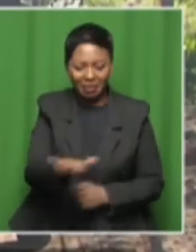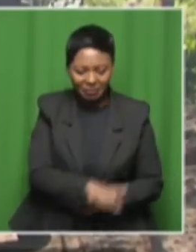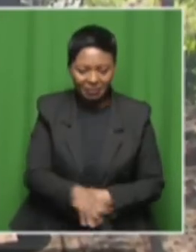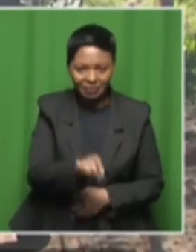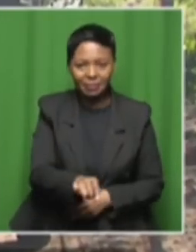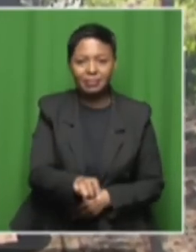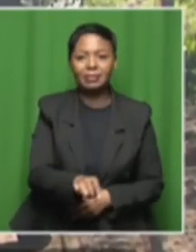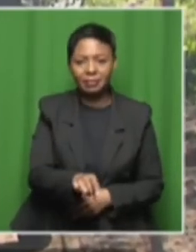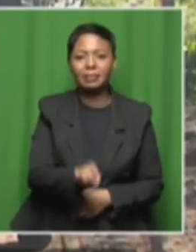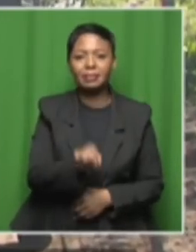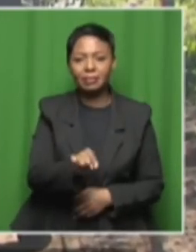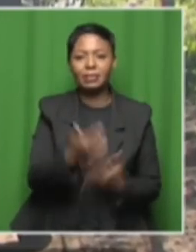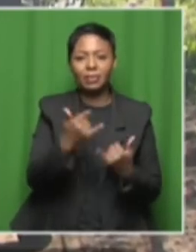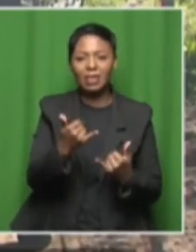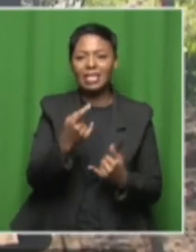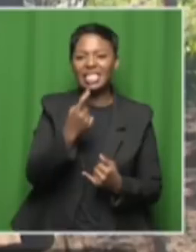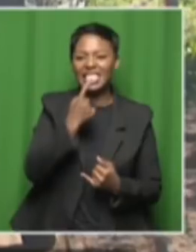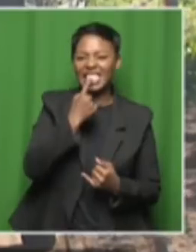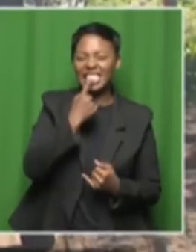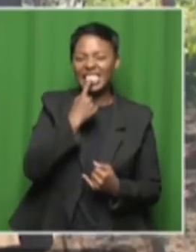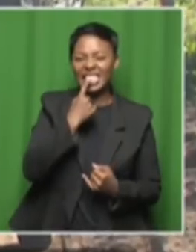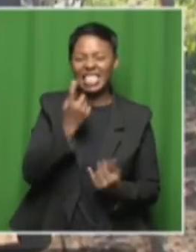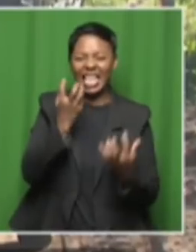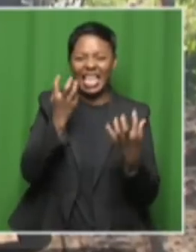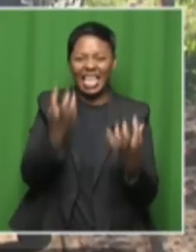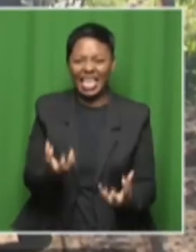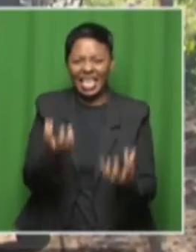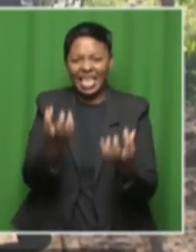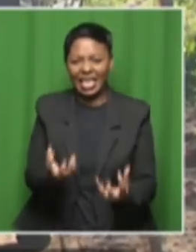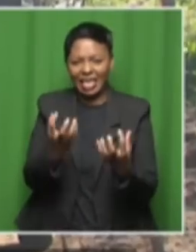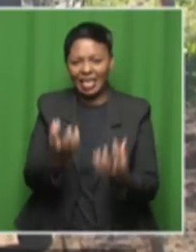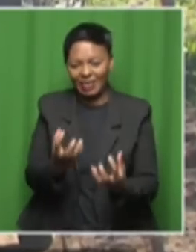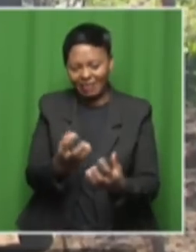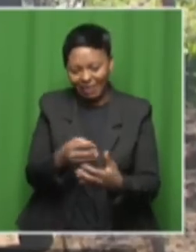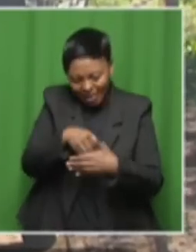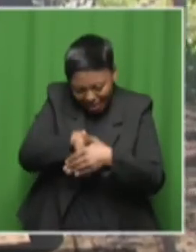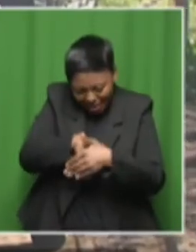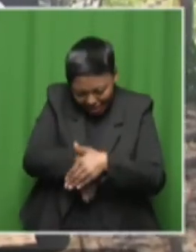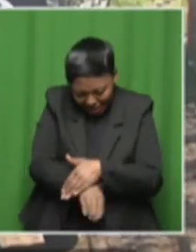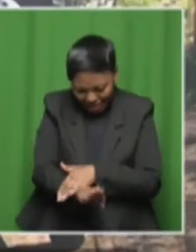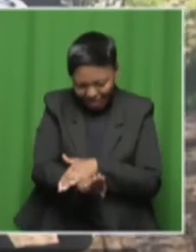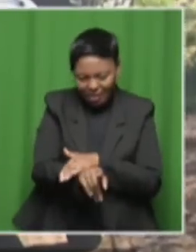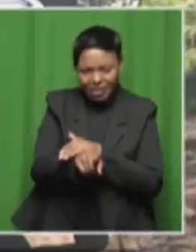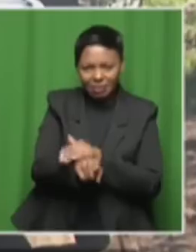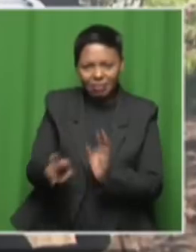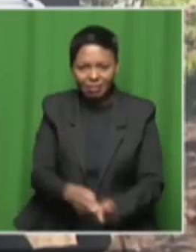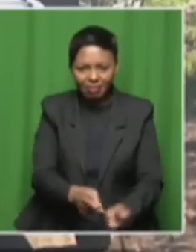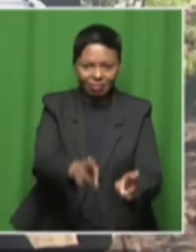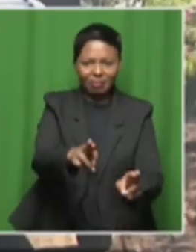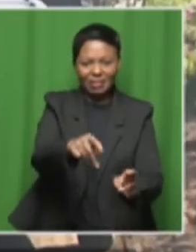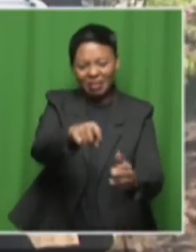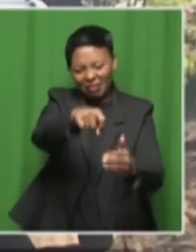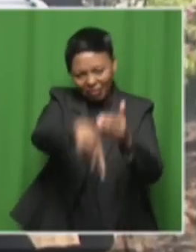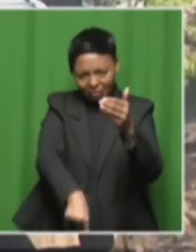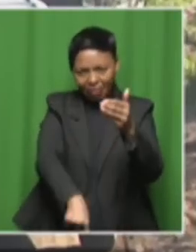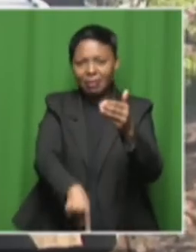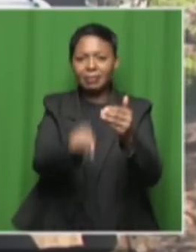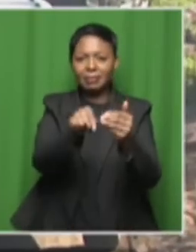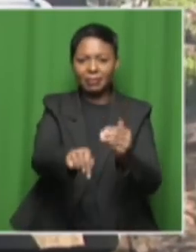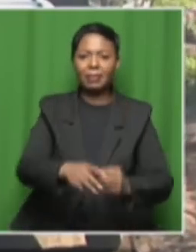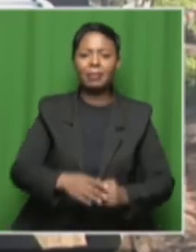had been a heavy piece of metal that had been buried under the debris here at the Hennops River. So